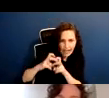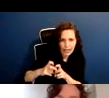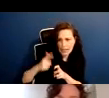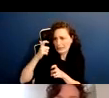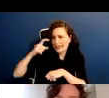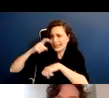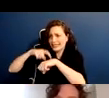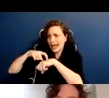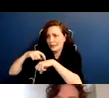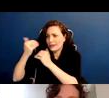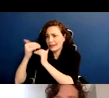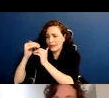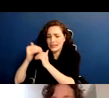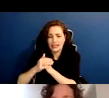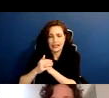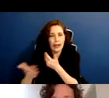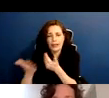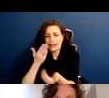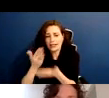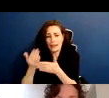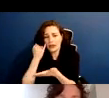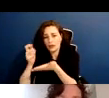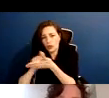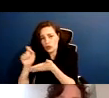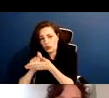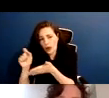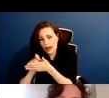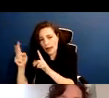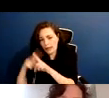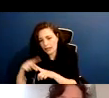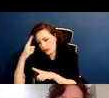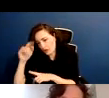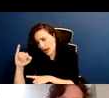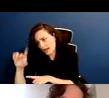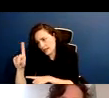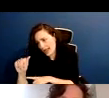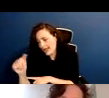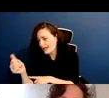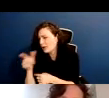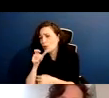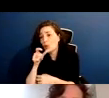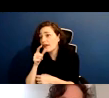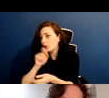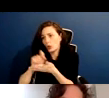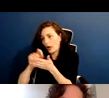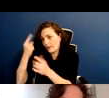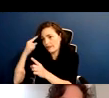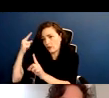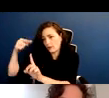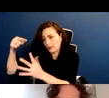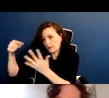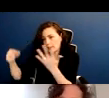what application you're writing, whether it's to IDA or to anyone, first ask yourself, do I meet the